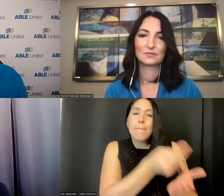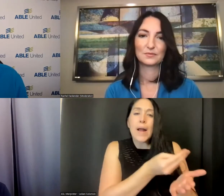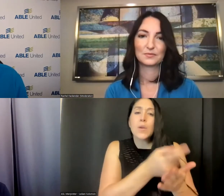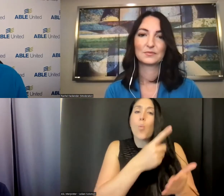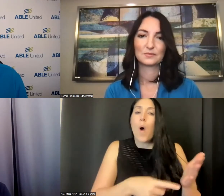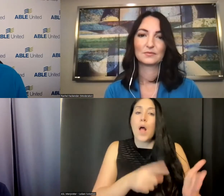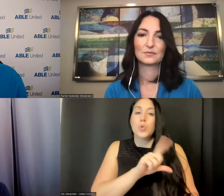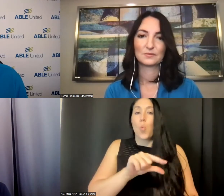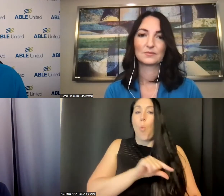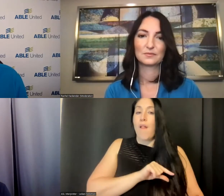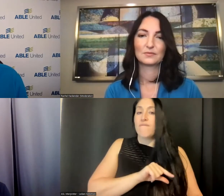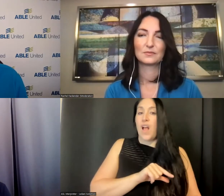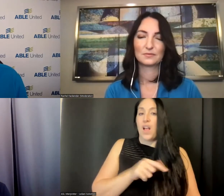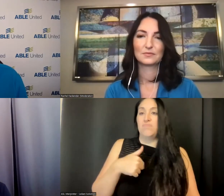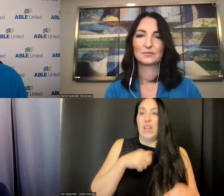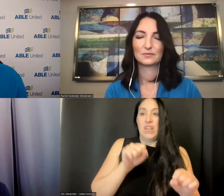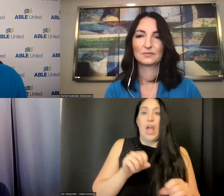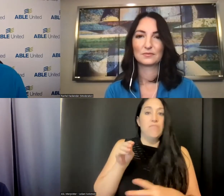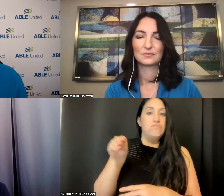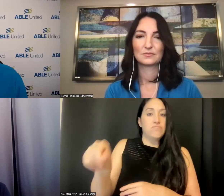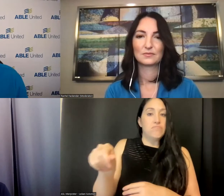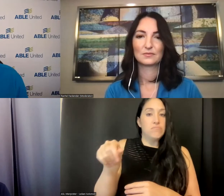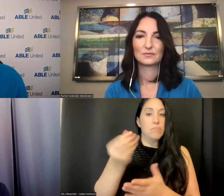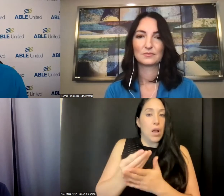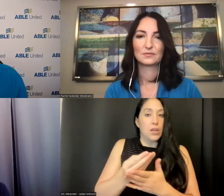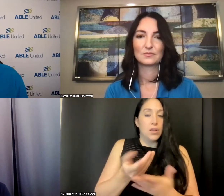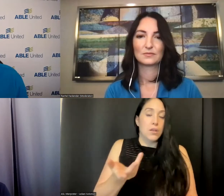gave us 13 broad categories, including housing,